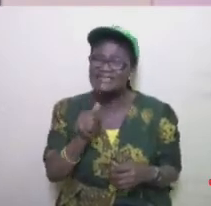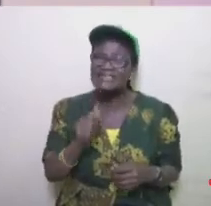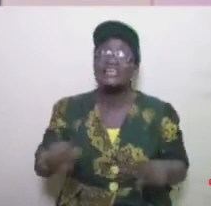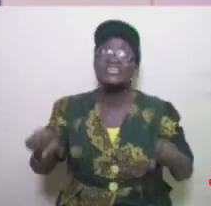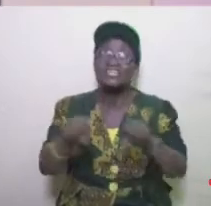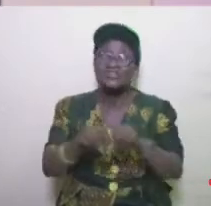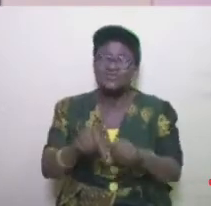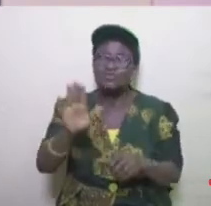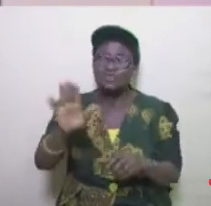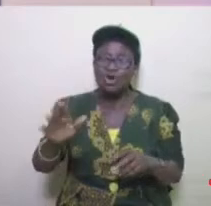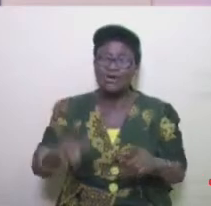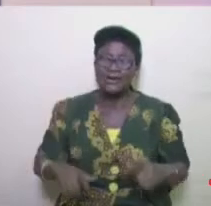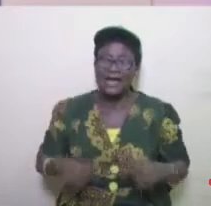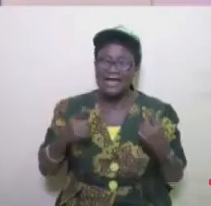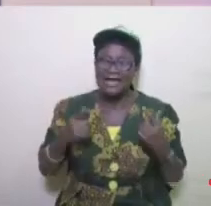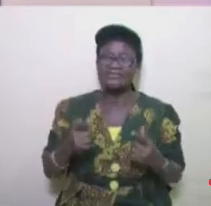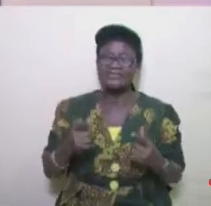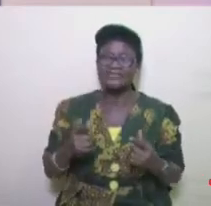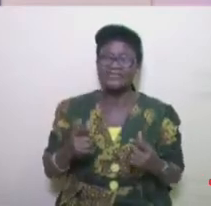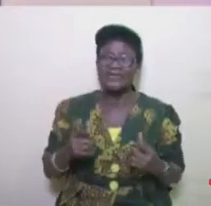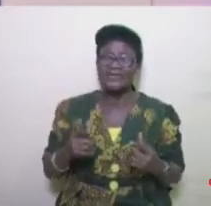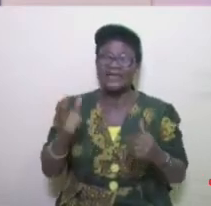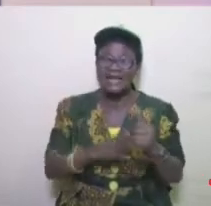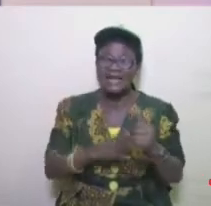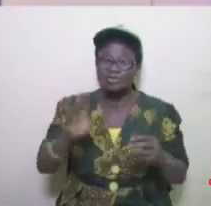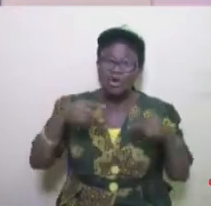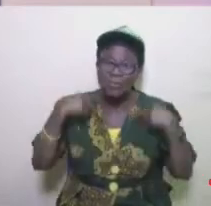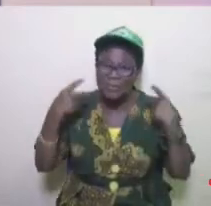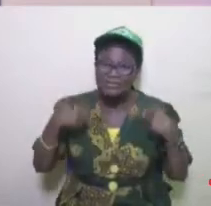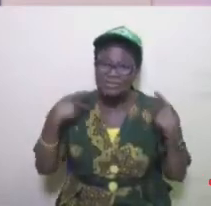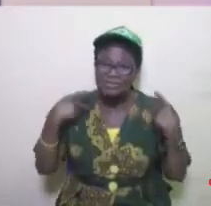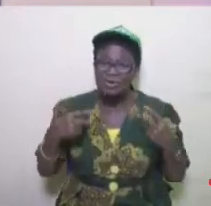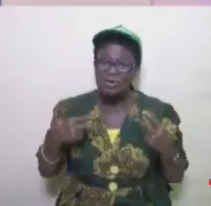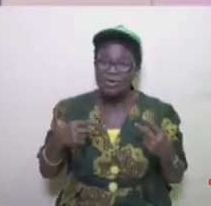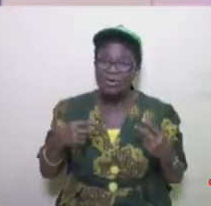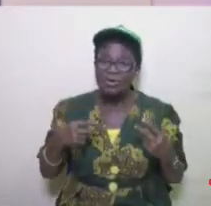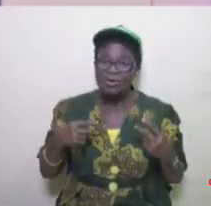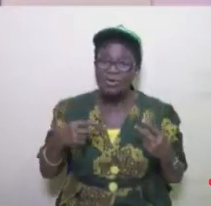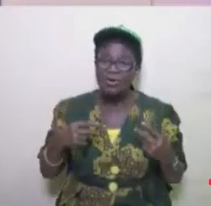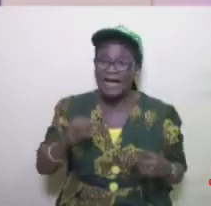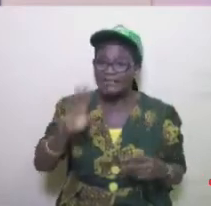that your pastor, that your friend shouldn't know about?